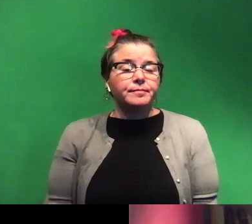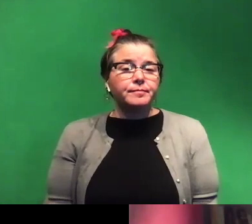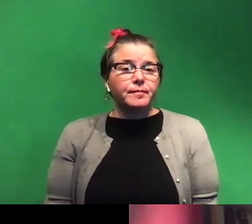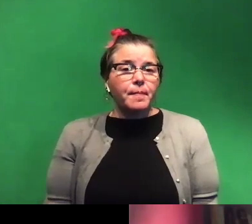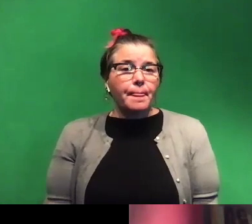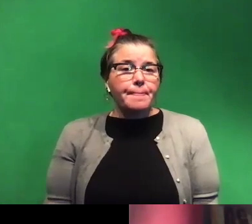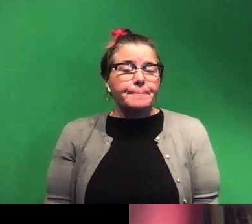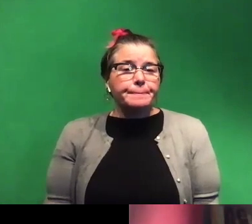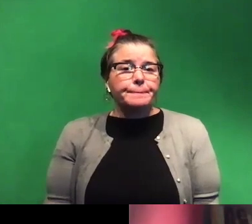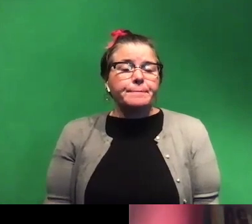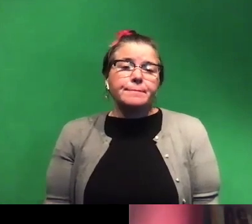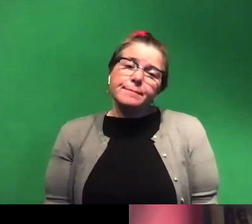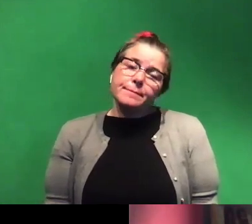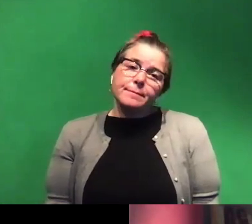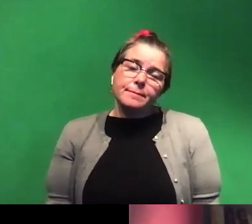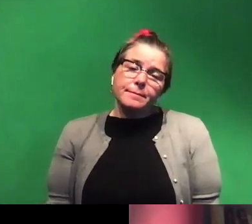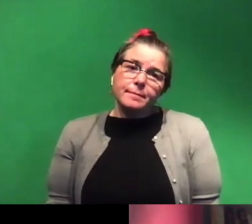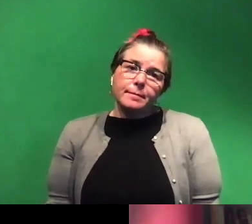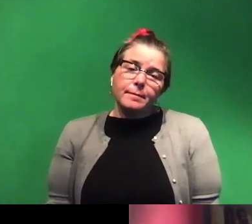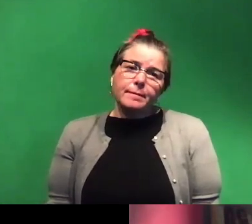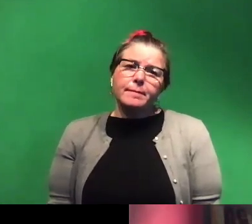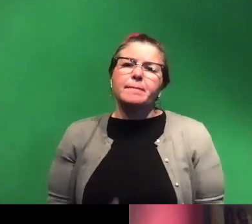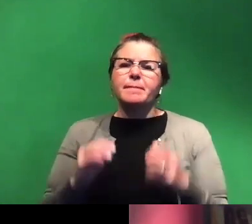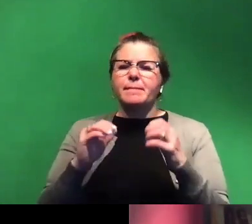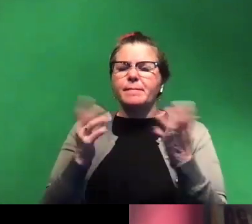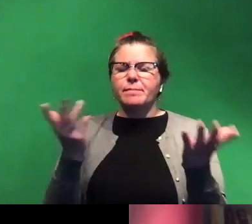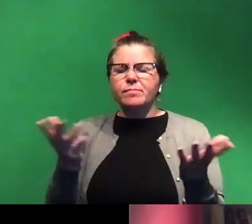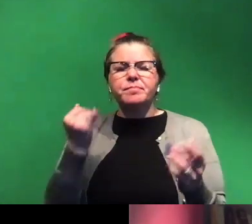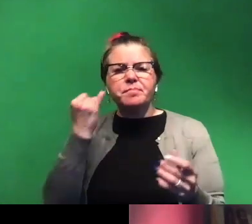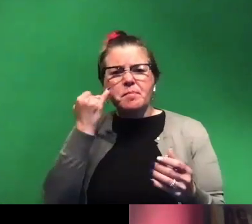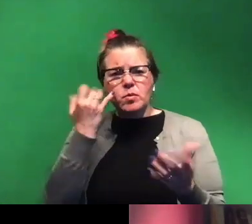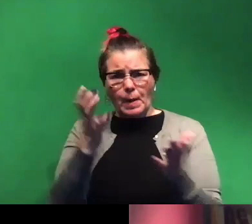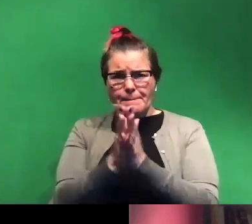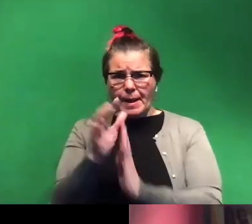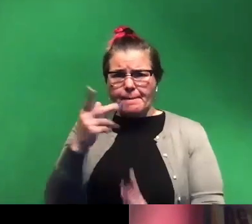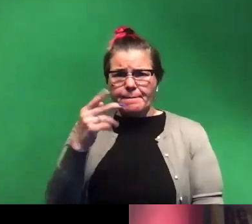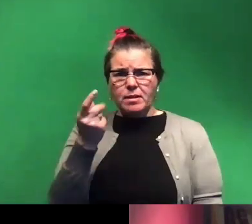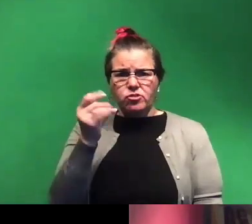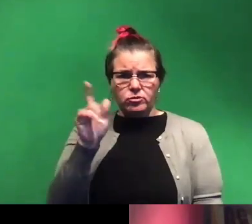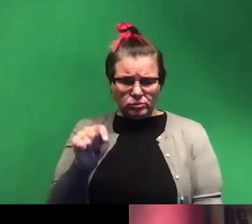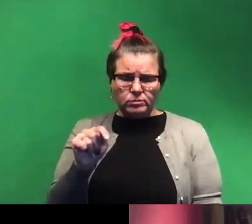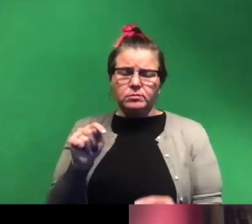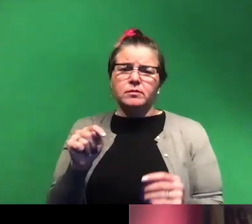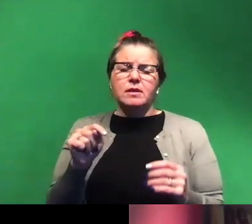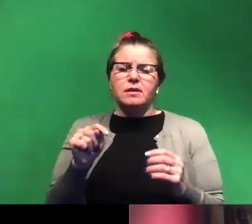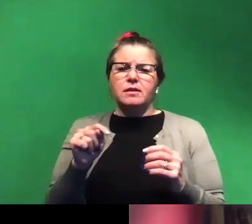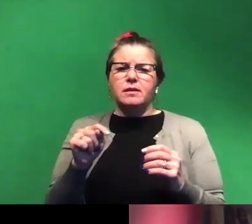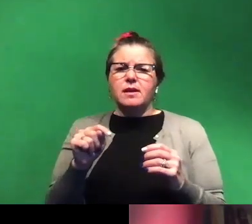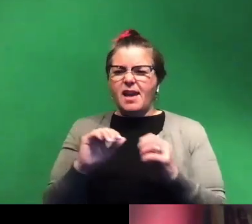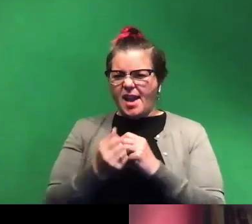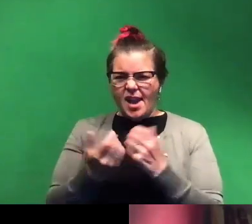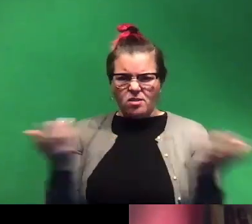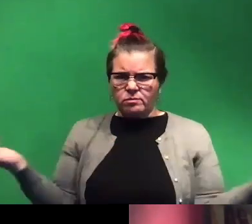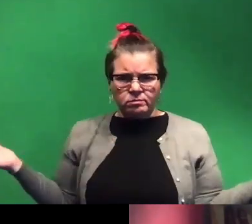Let's see. So, how does a person, like, let's say you want to become a paleontologist? Do you know how people would go about doing